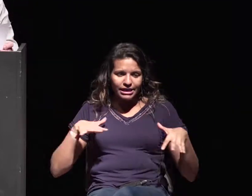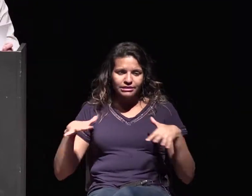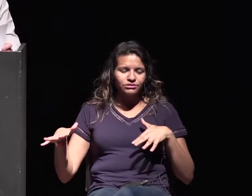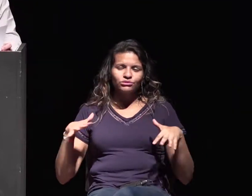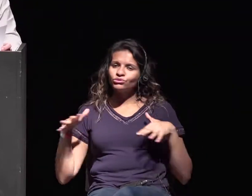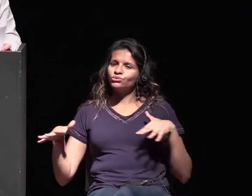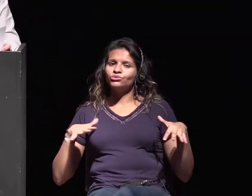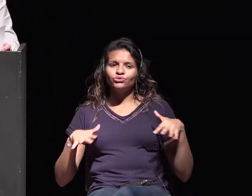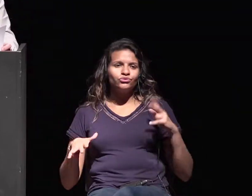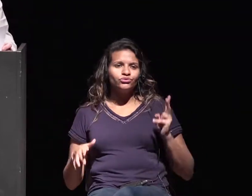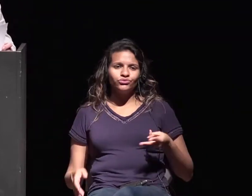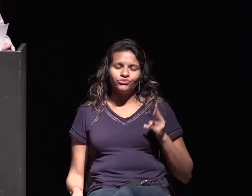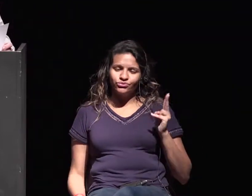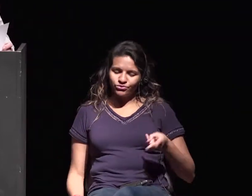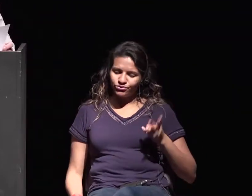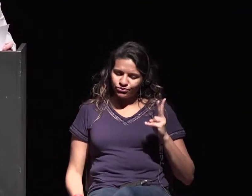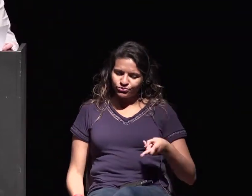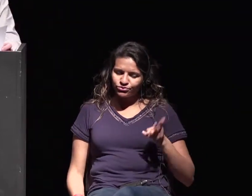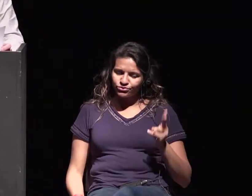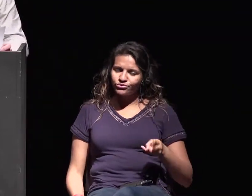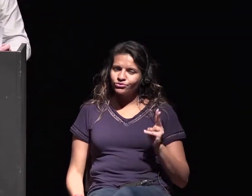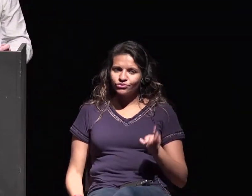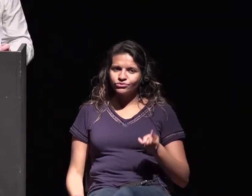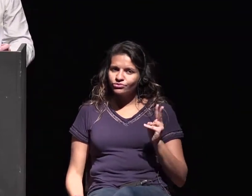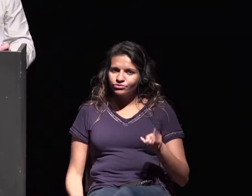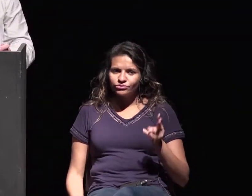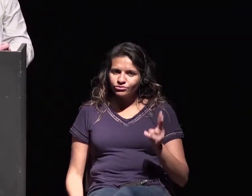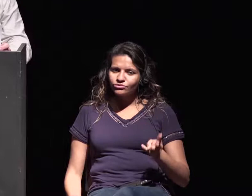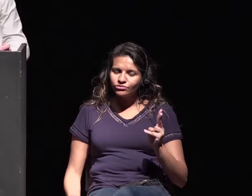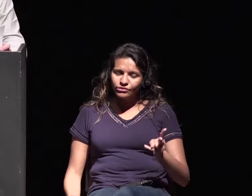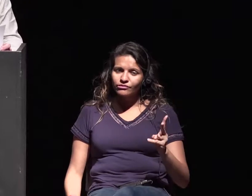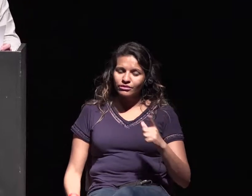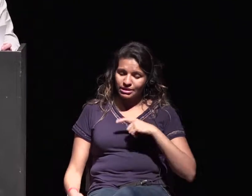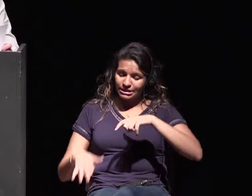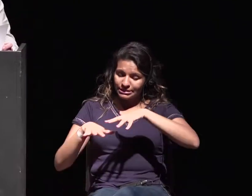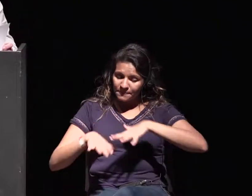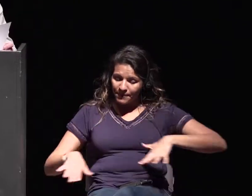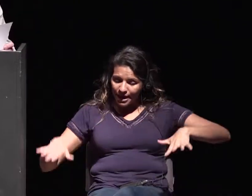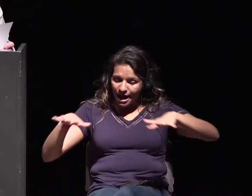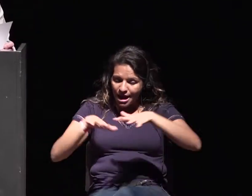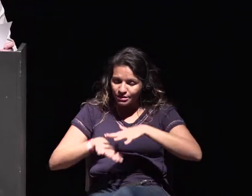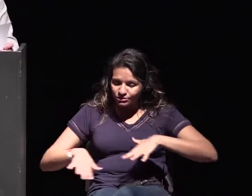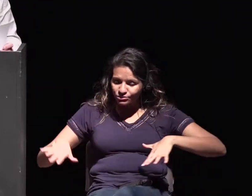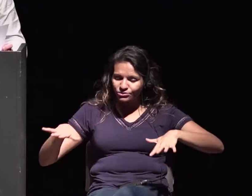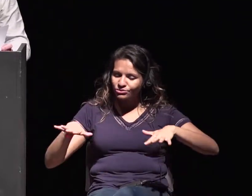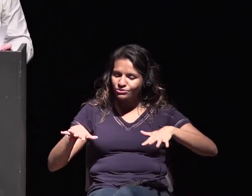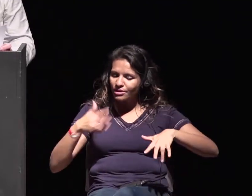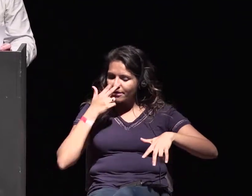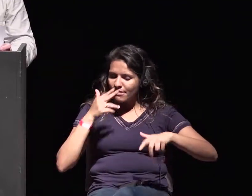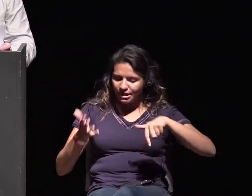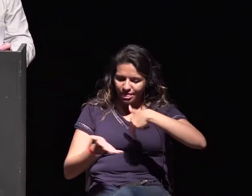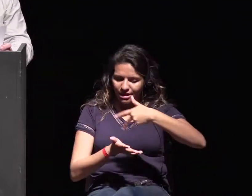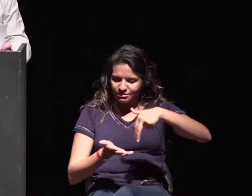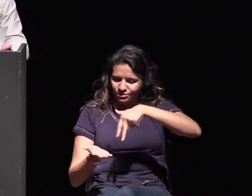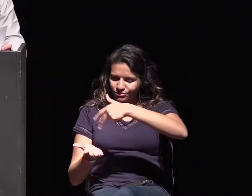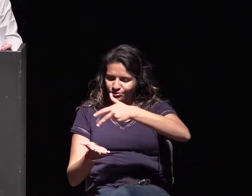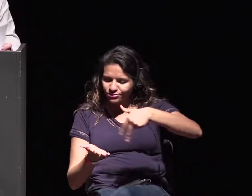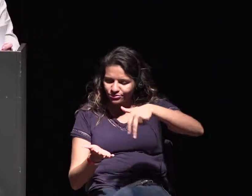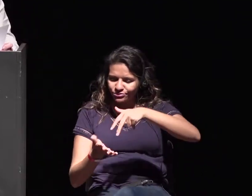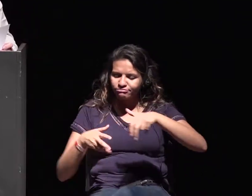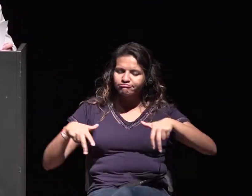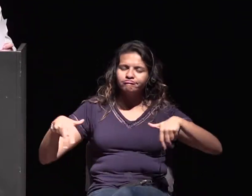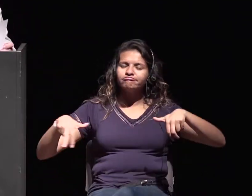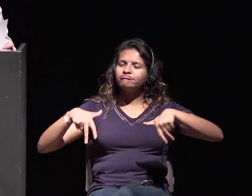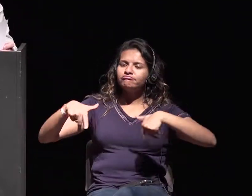in space. Our experience as spectators is fundamentally transformed. It is no longer us that swirl around the